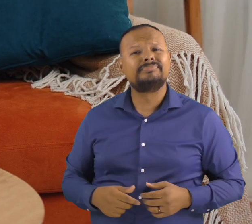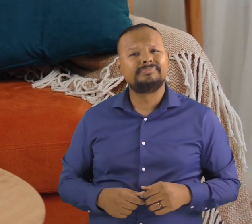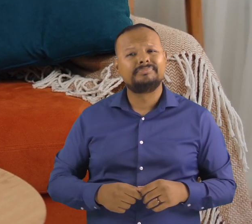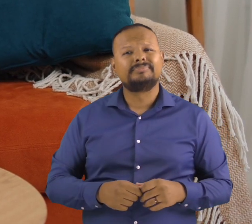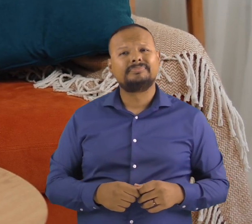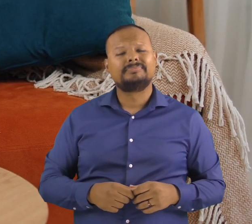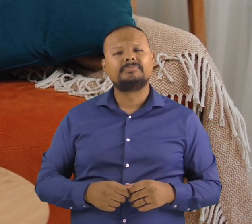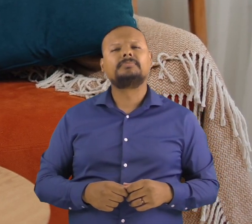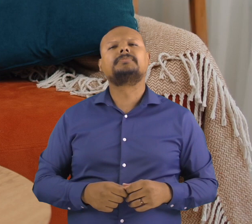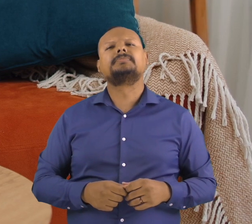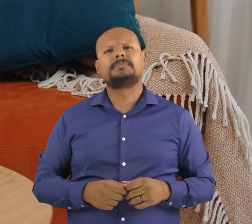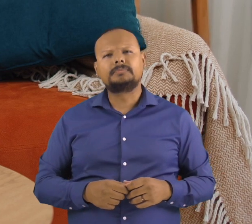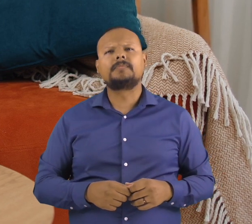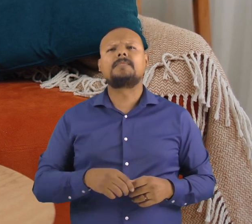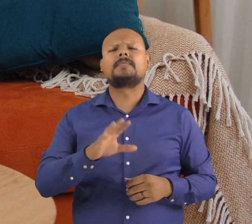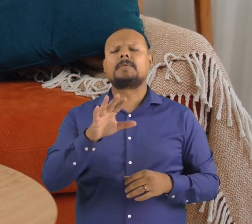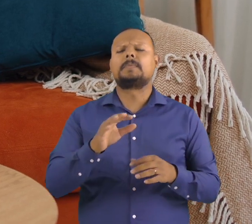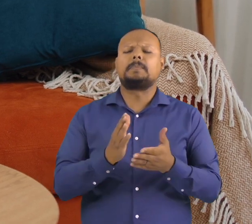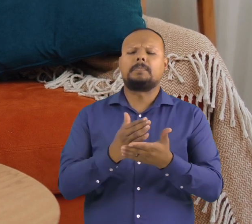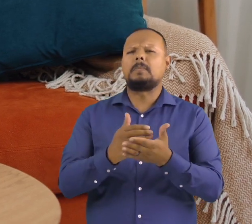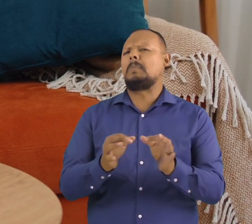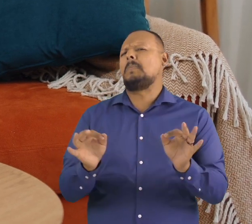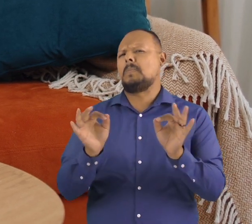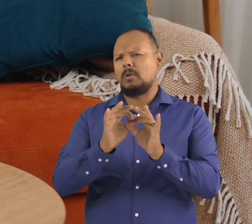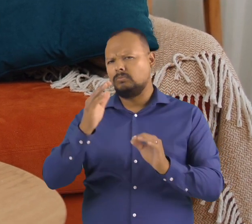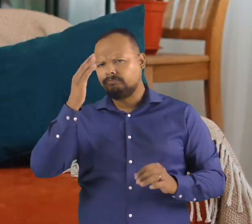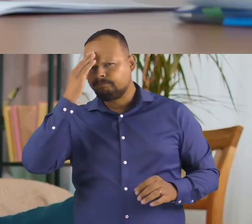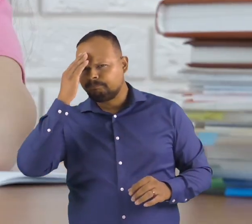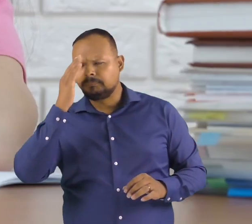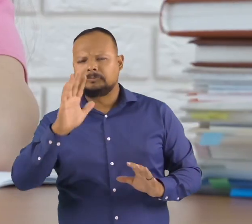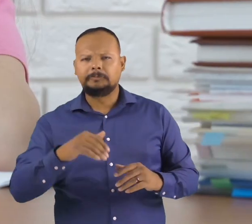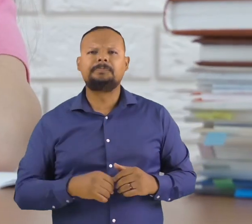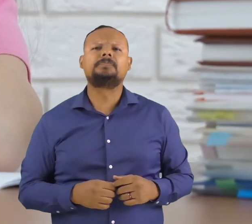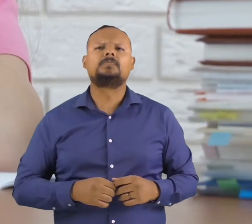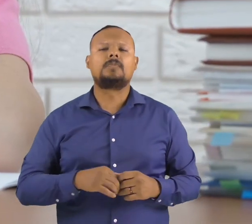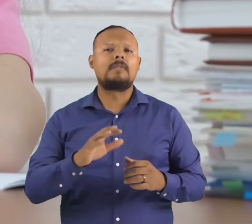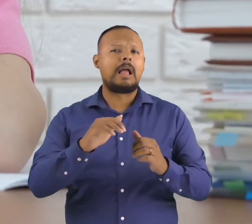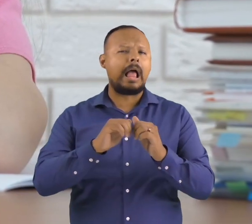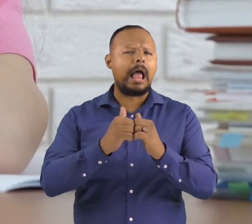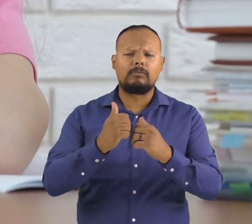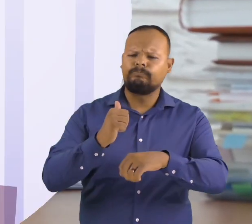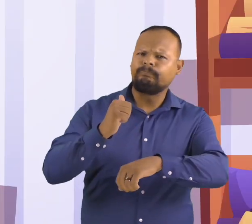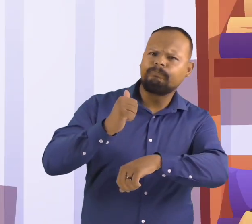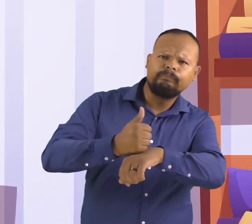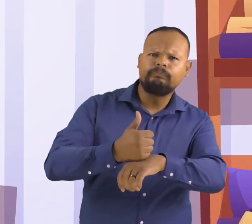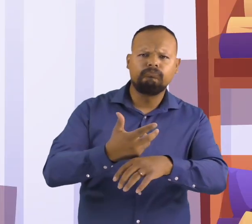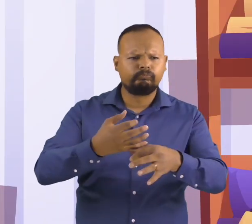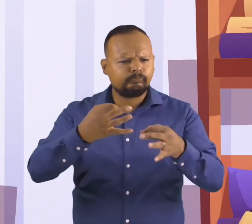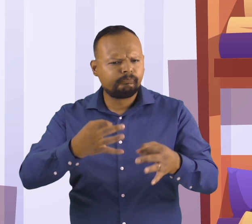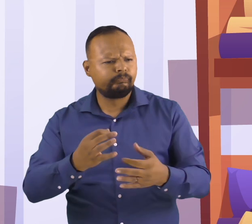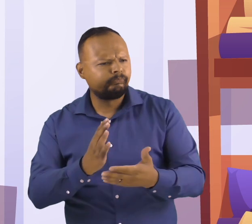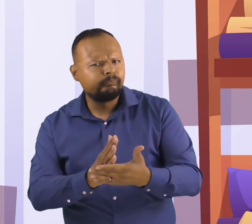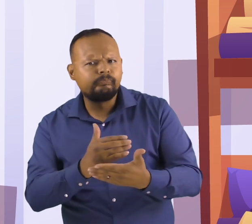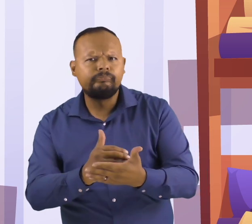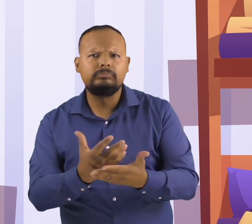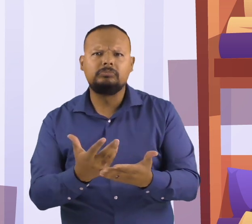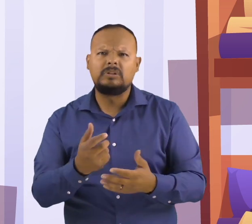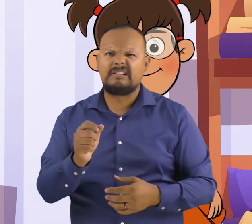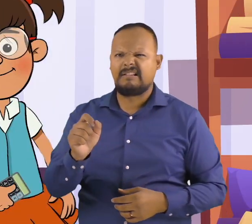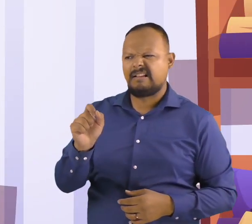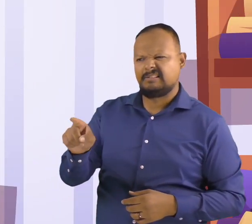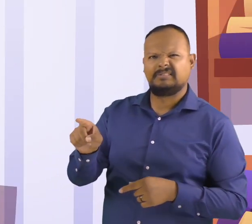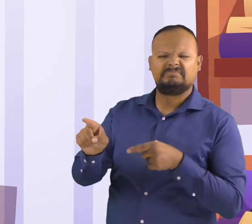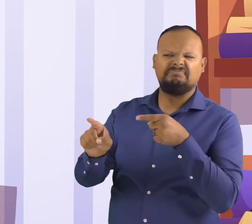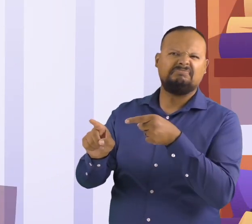So, we know that budgets are important, but how do we make one? Let's ask our friend,